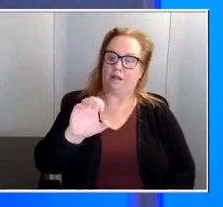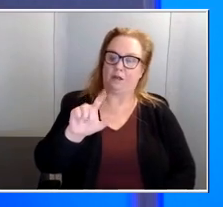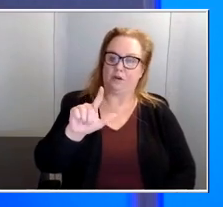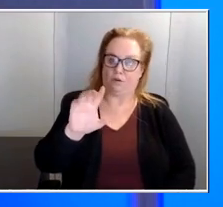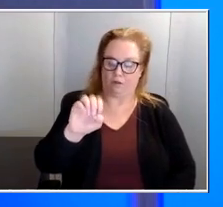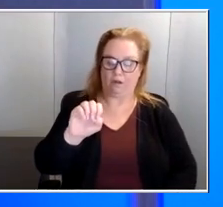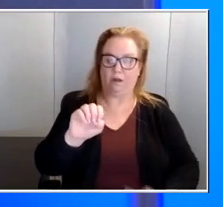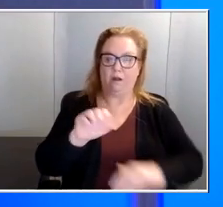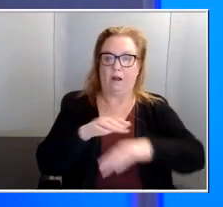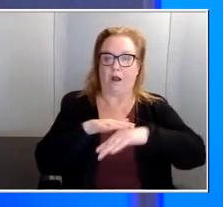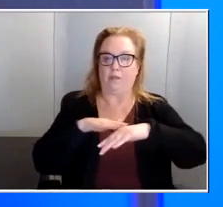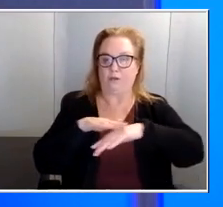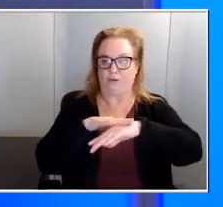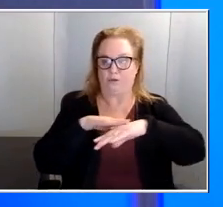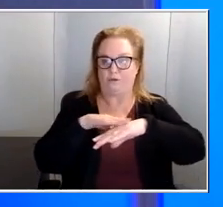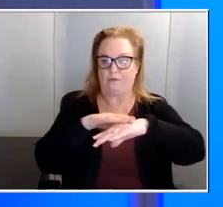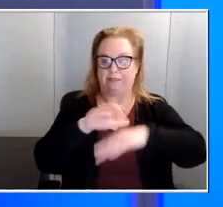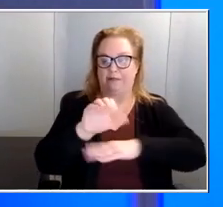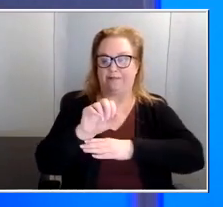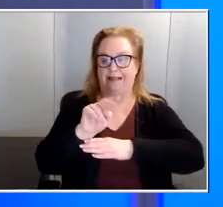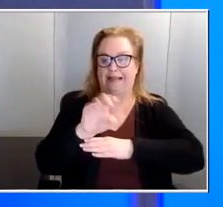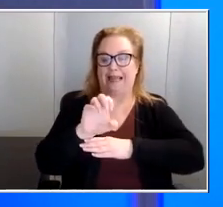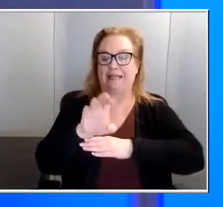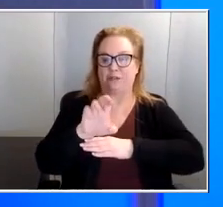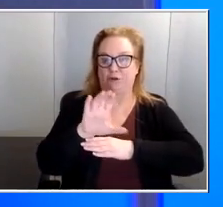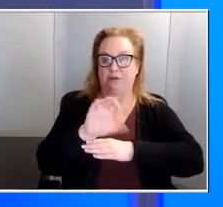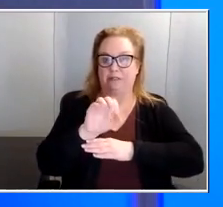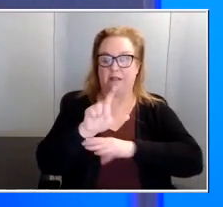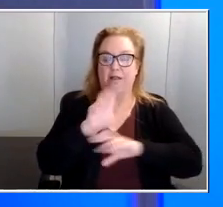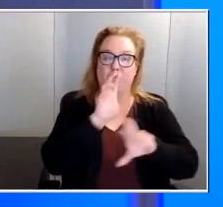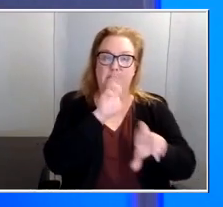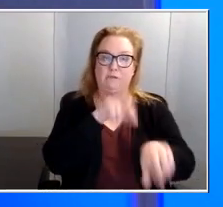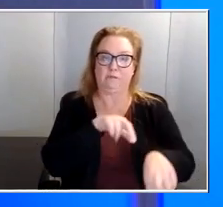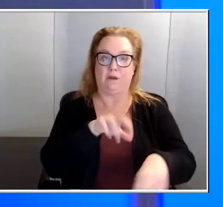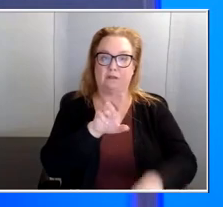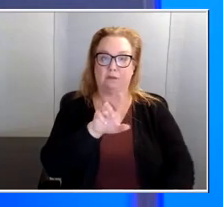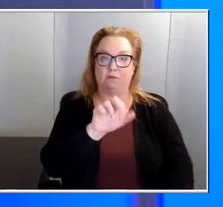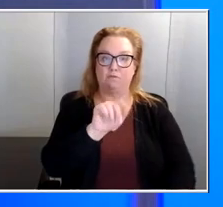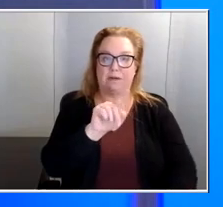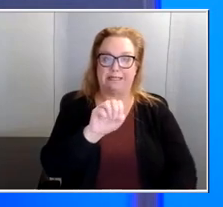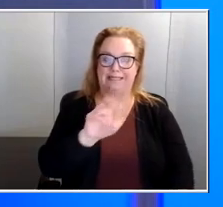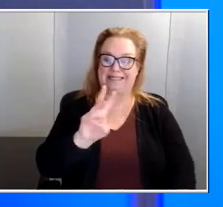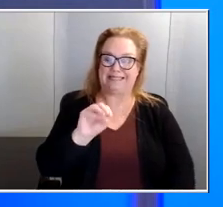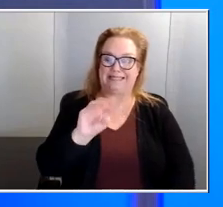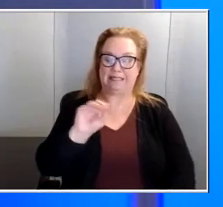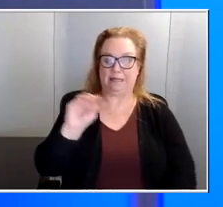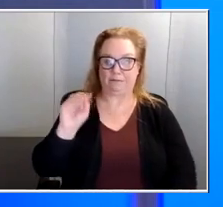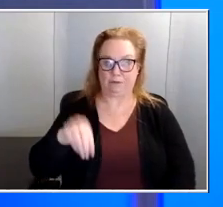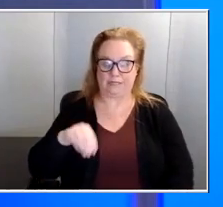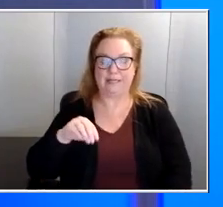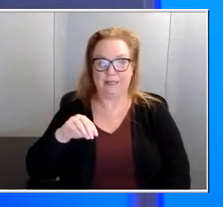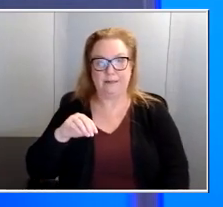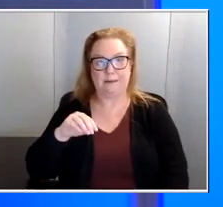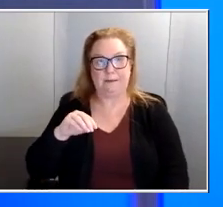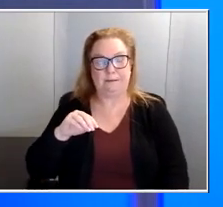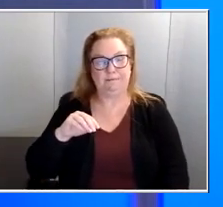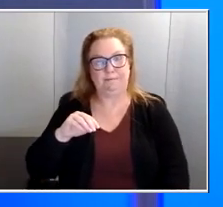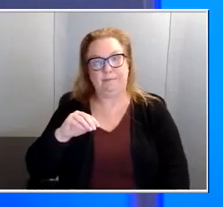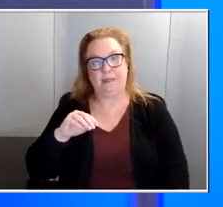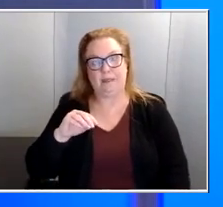surface of the cancer cell, and we're seeing response rates of 60%. It's